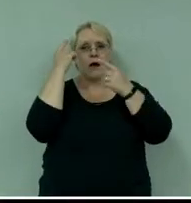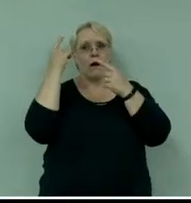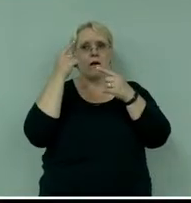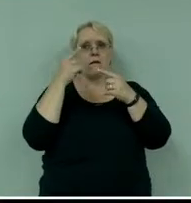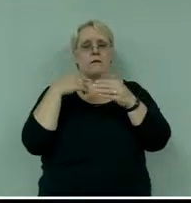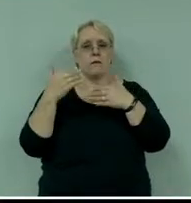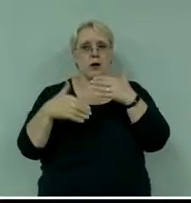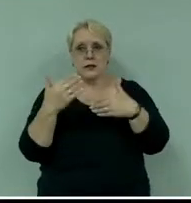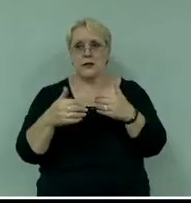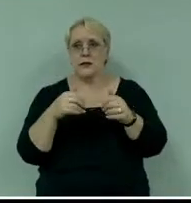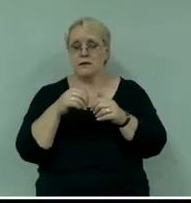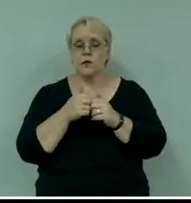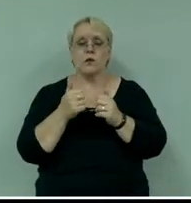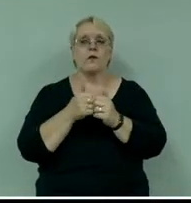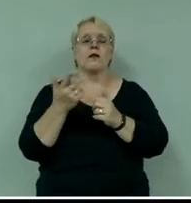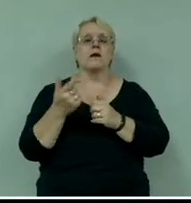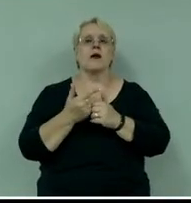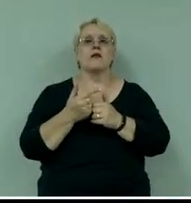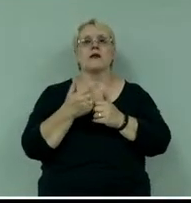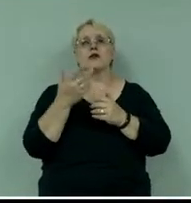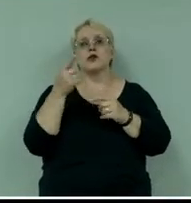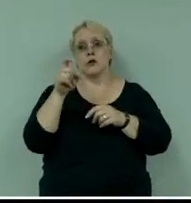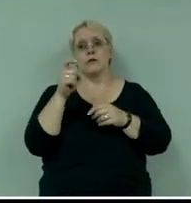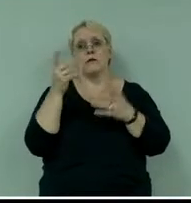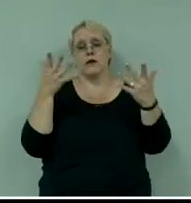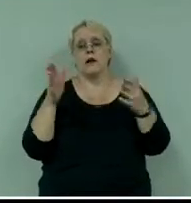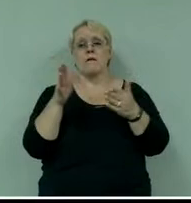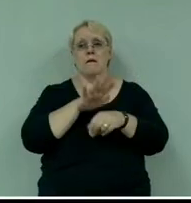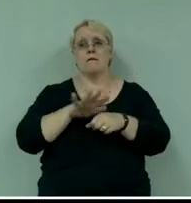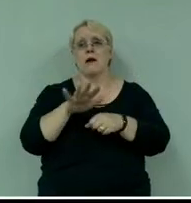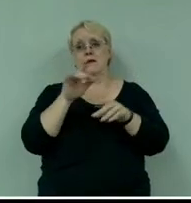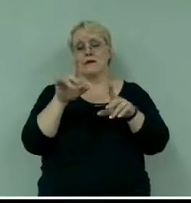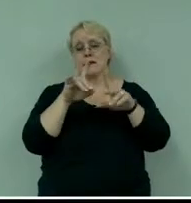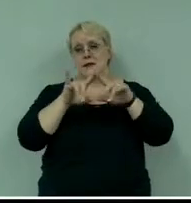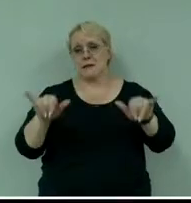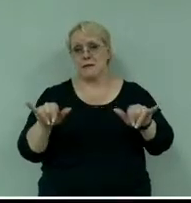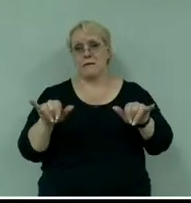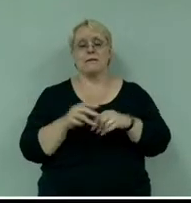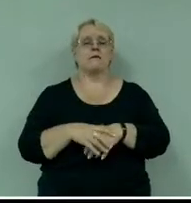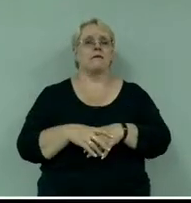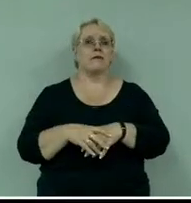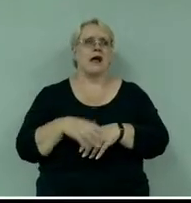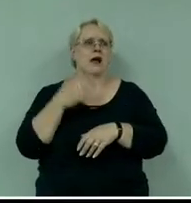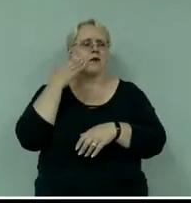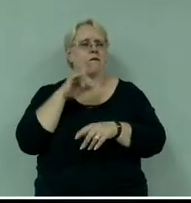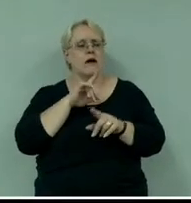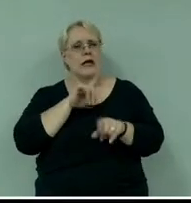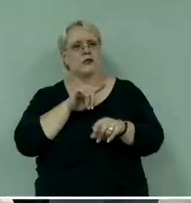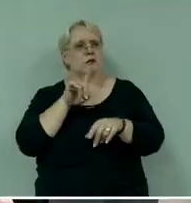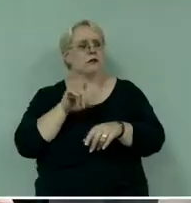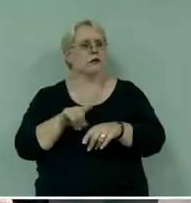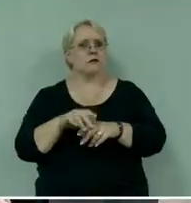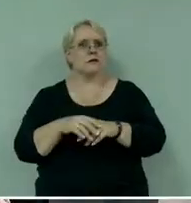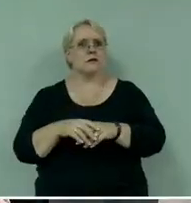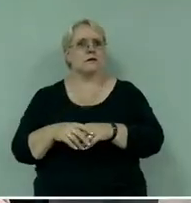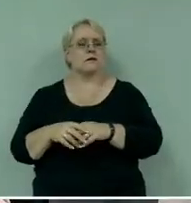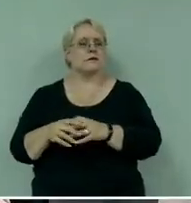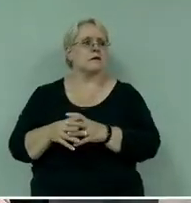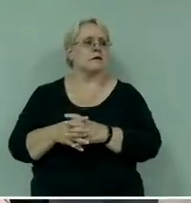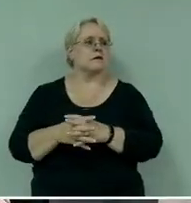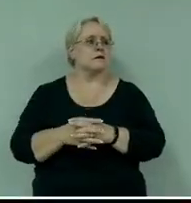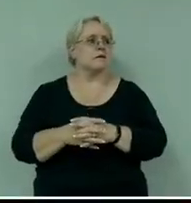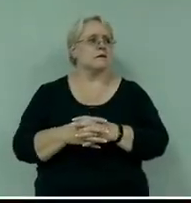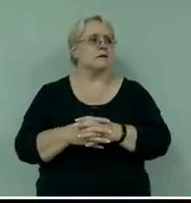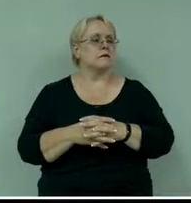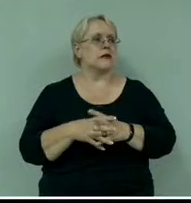them, and they'll both be done around the same time. But so, I'm not sure if I answered your question or not. I was still reeling from the gentleman's question.